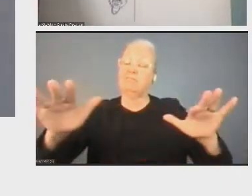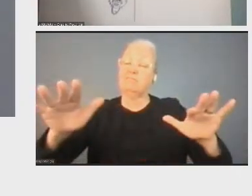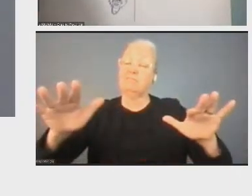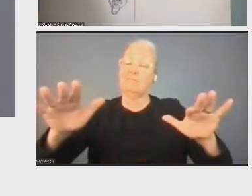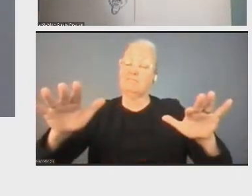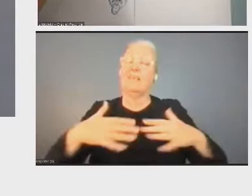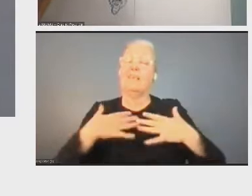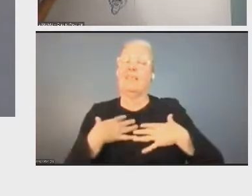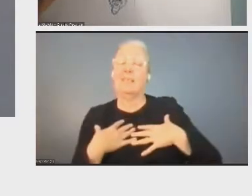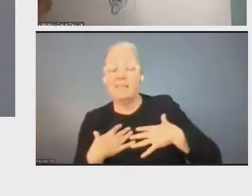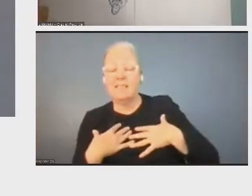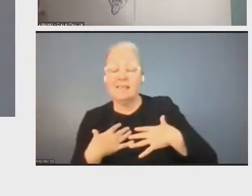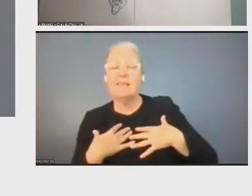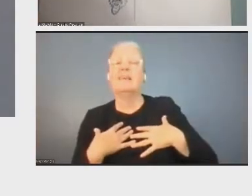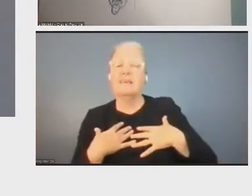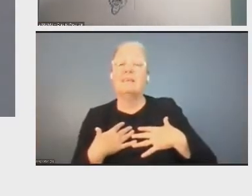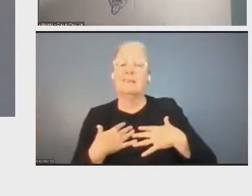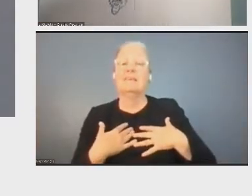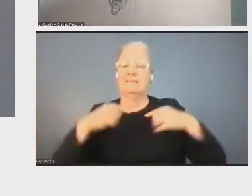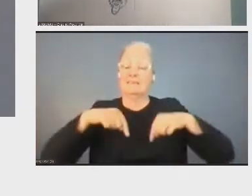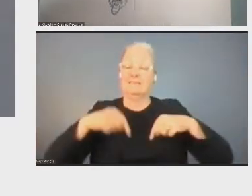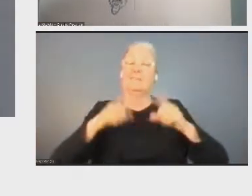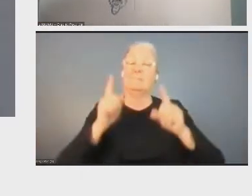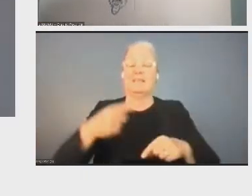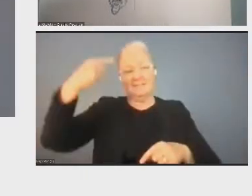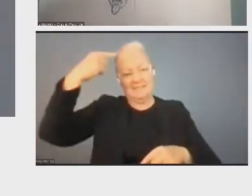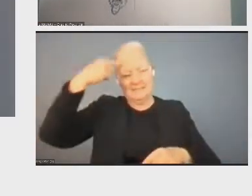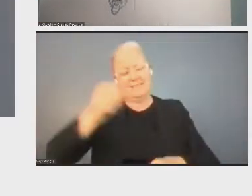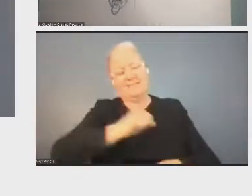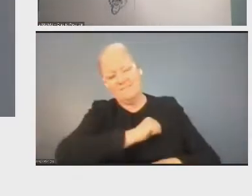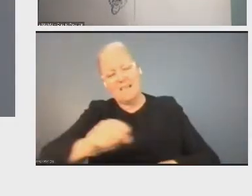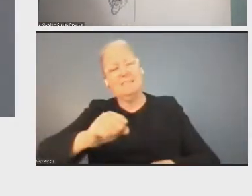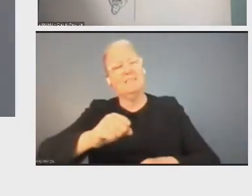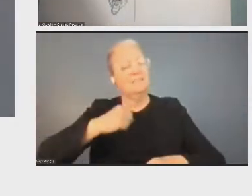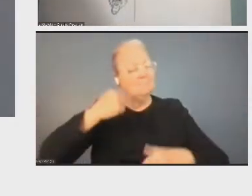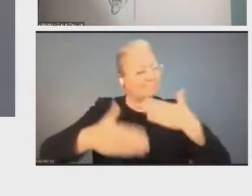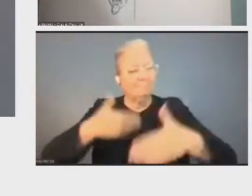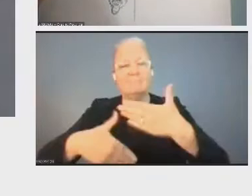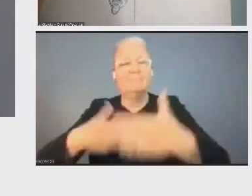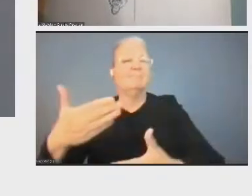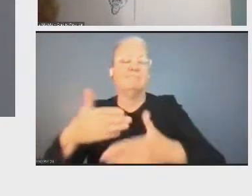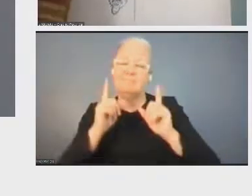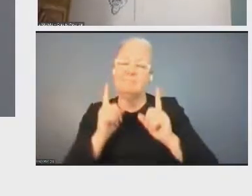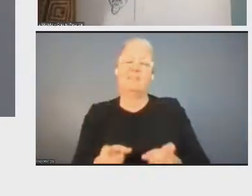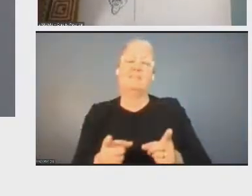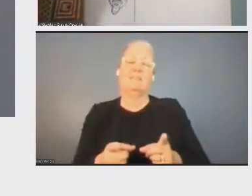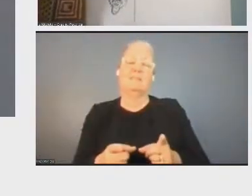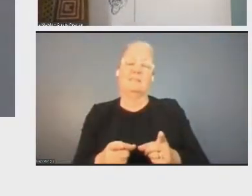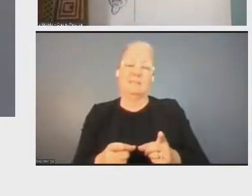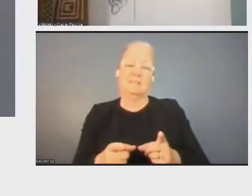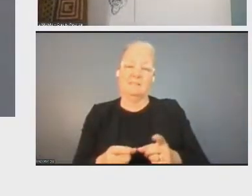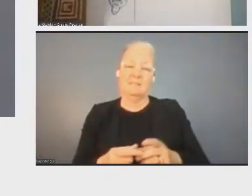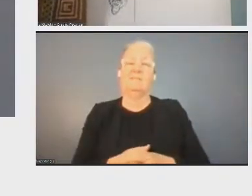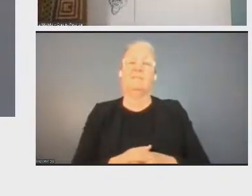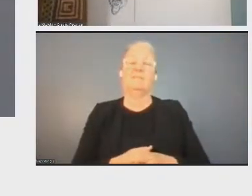must be taken faster. Decisions don't have to be slow,